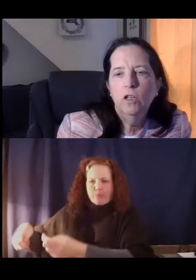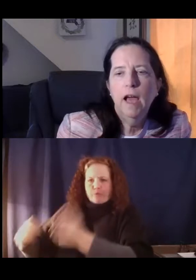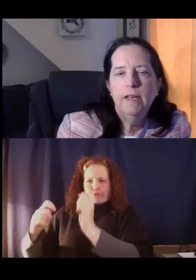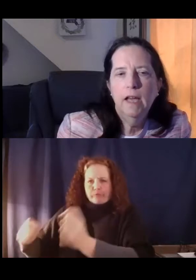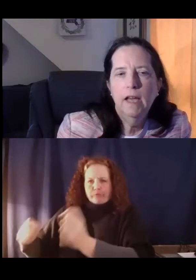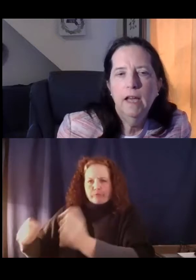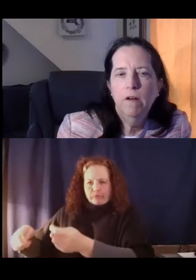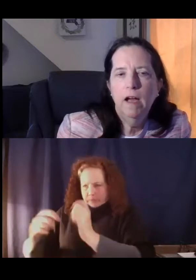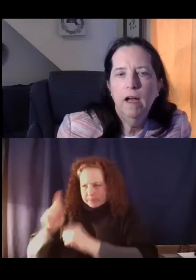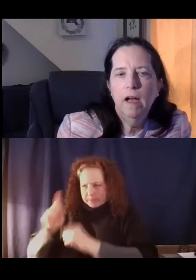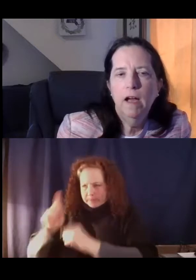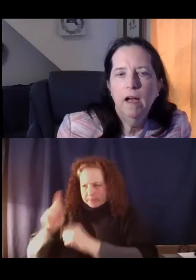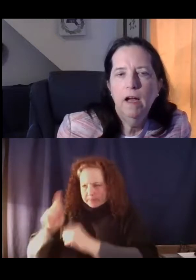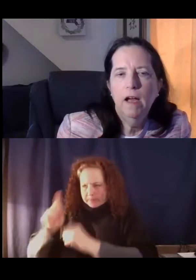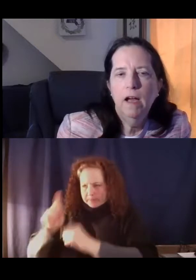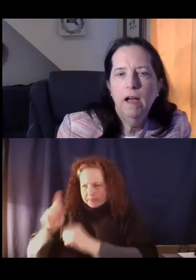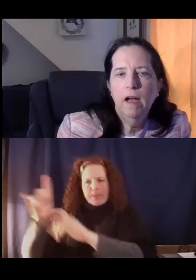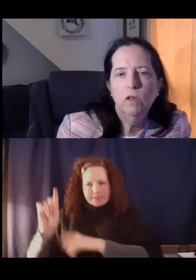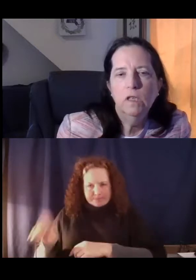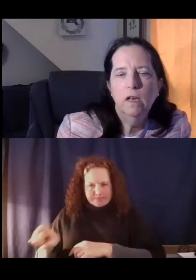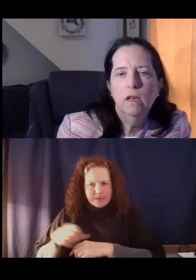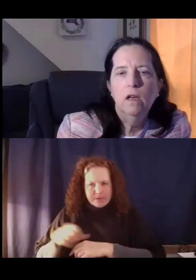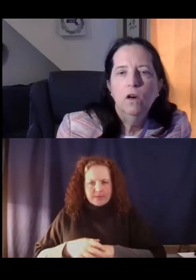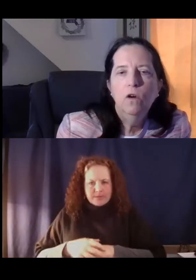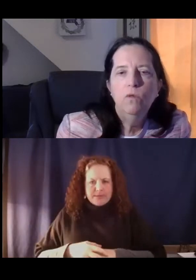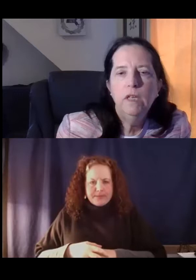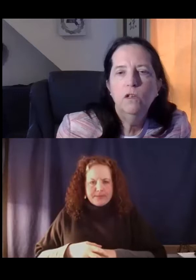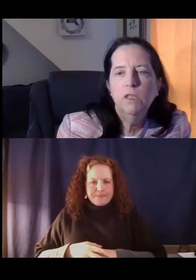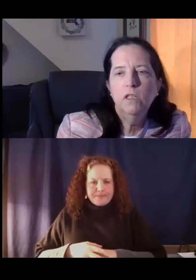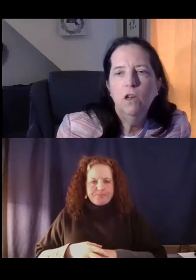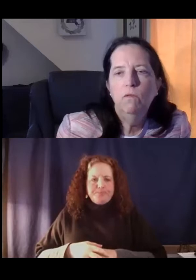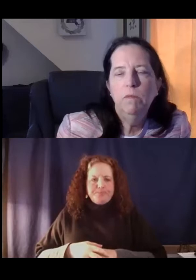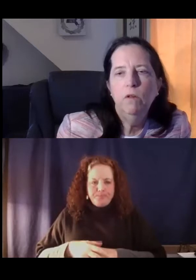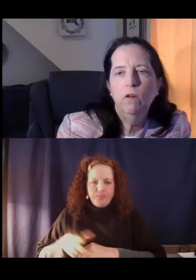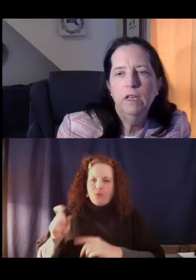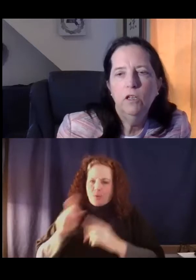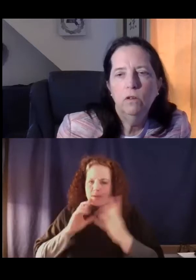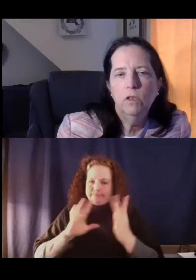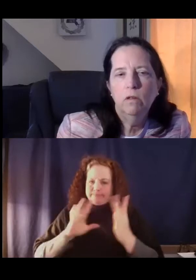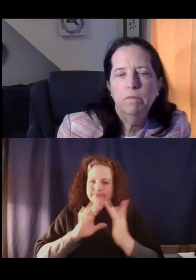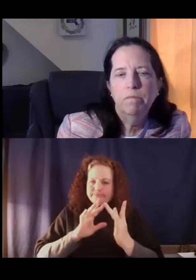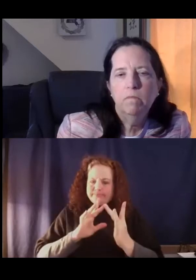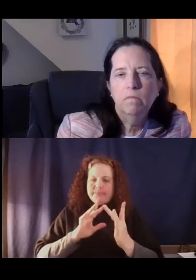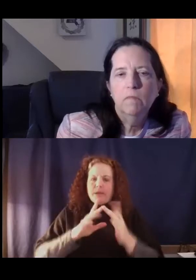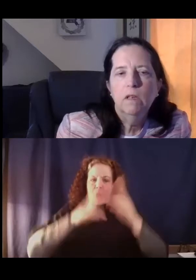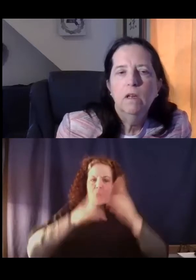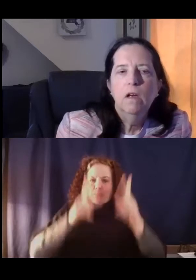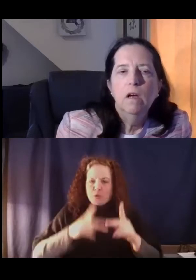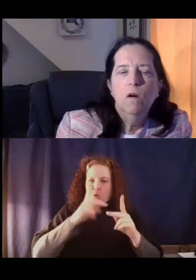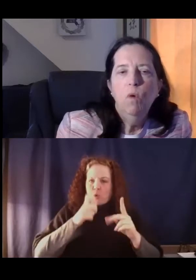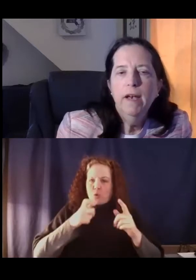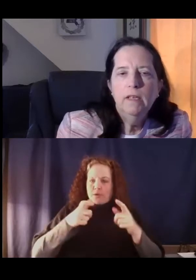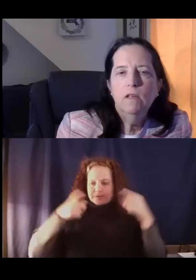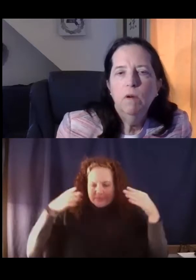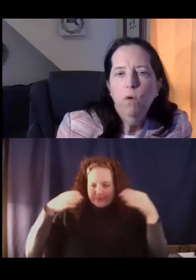towns should identify a municipal point person who deals with snow removal issues.